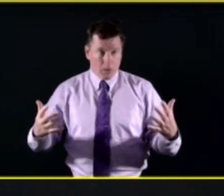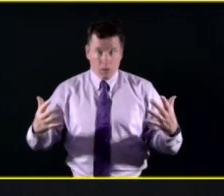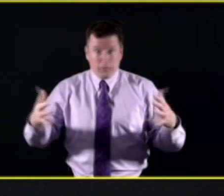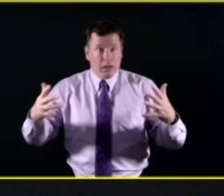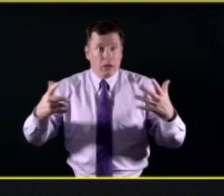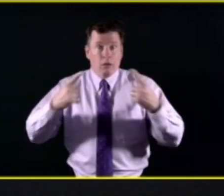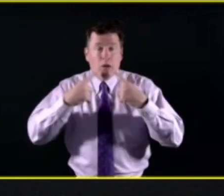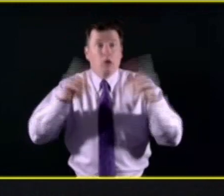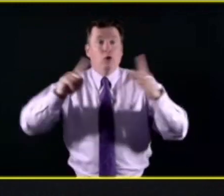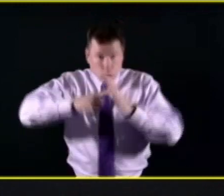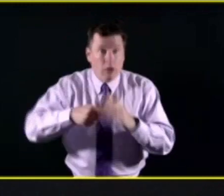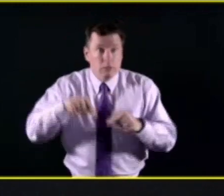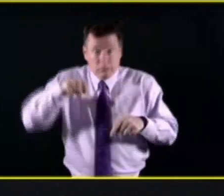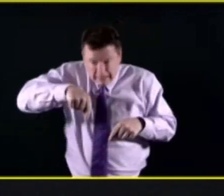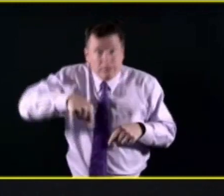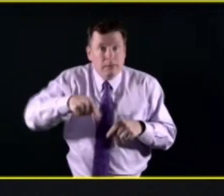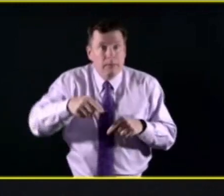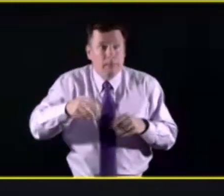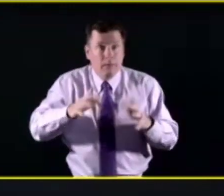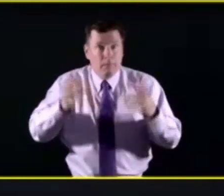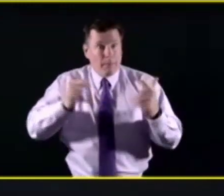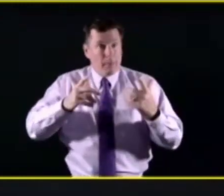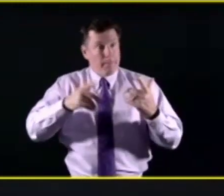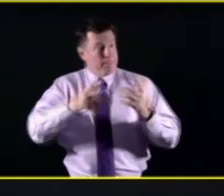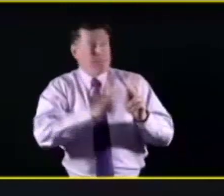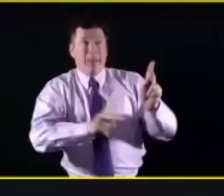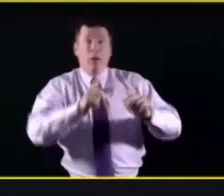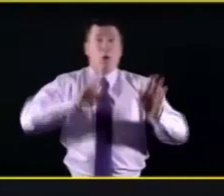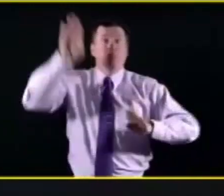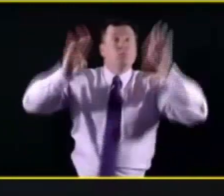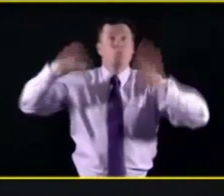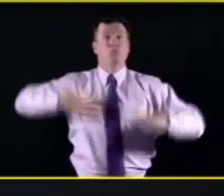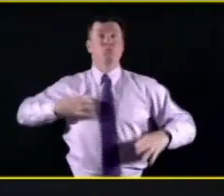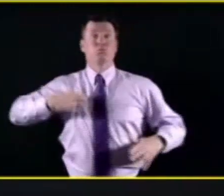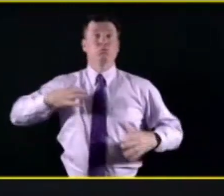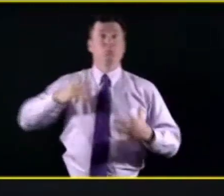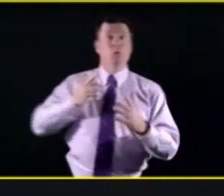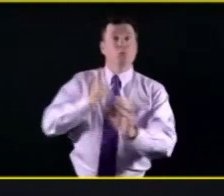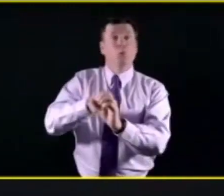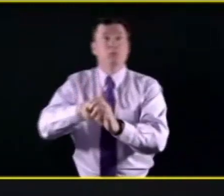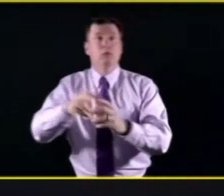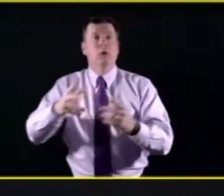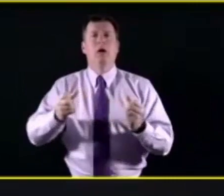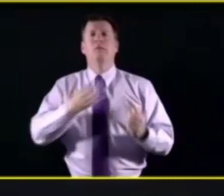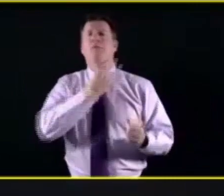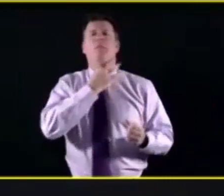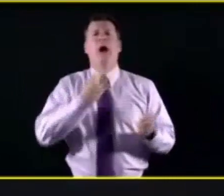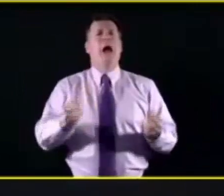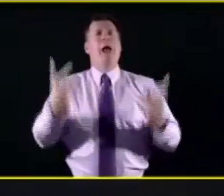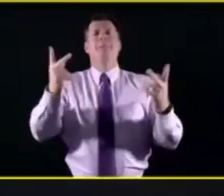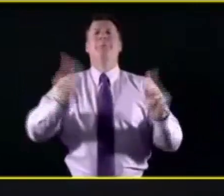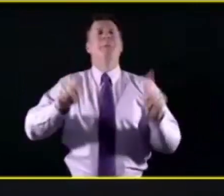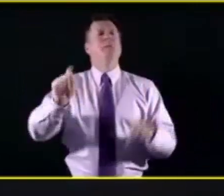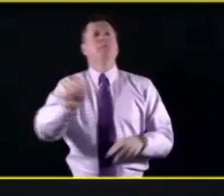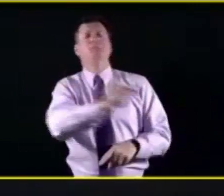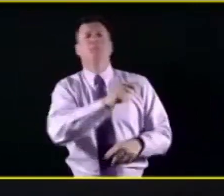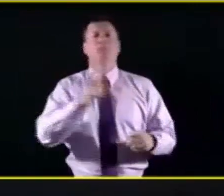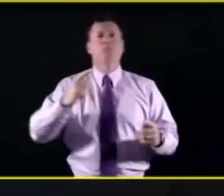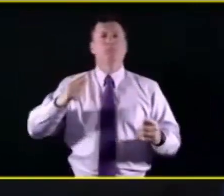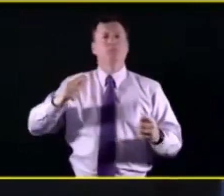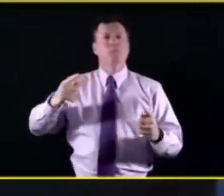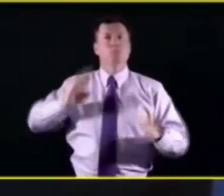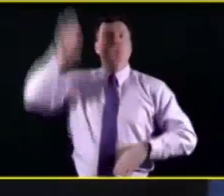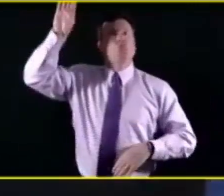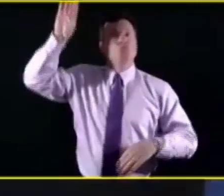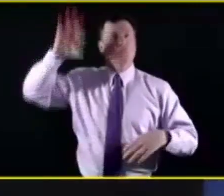And how many do you have if you already have people who agree? Yes, we have been screening individuals